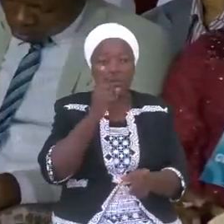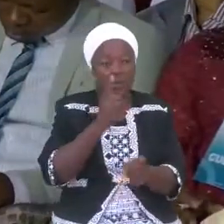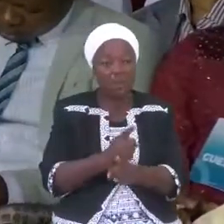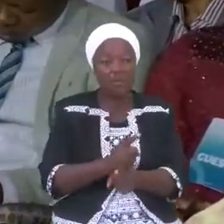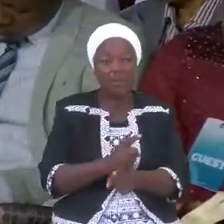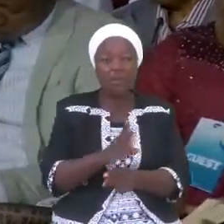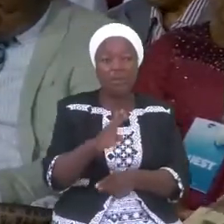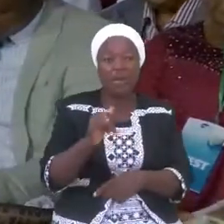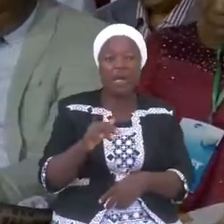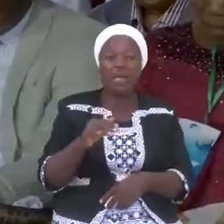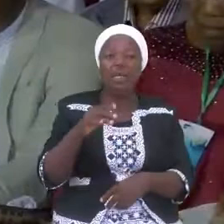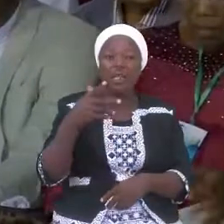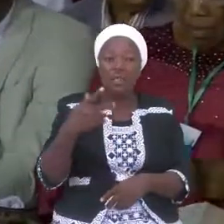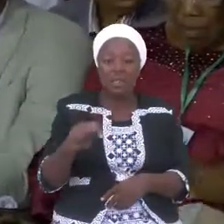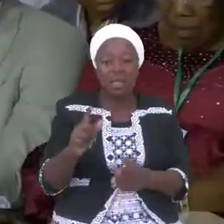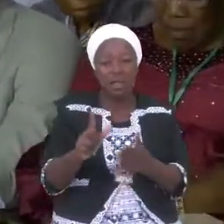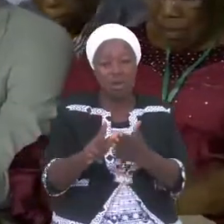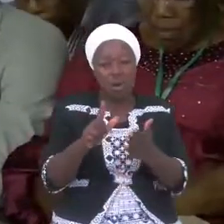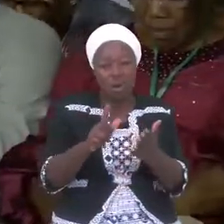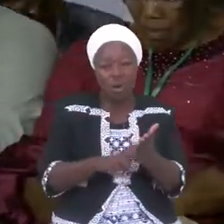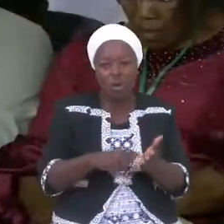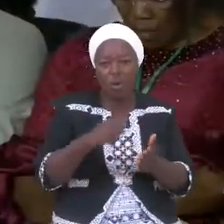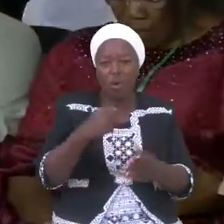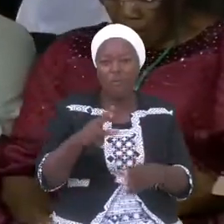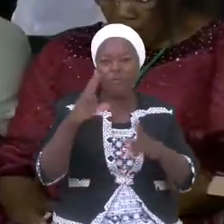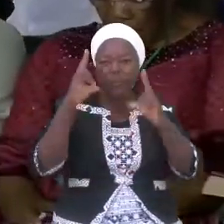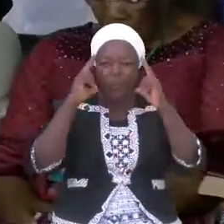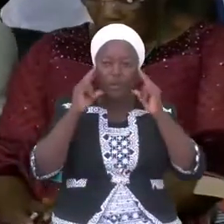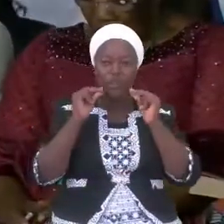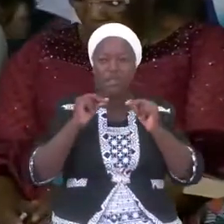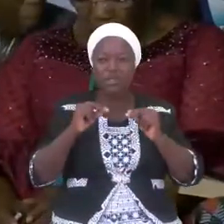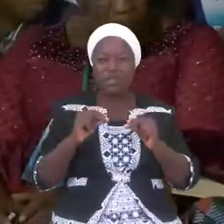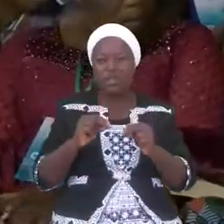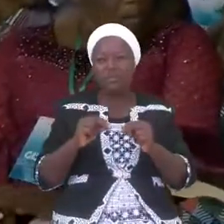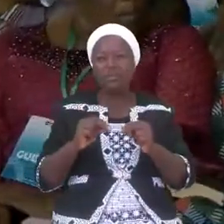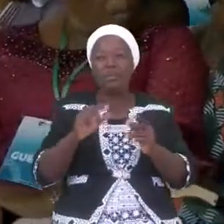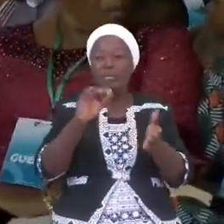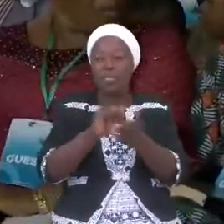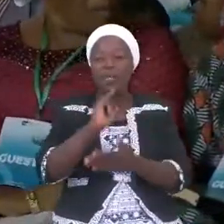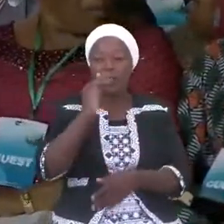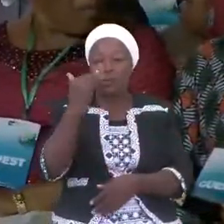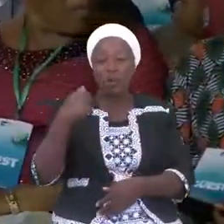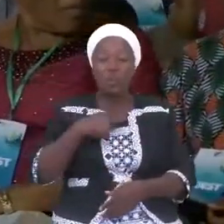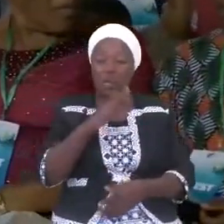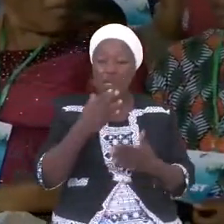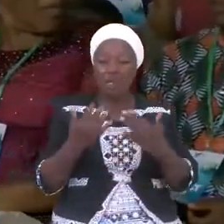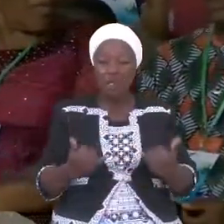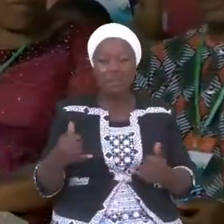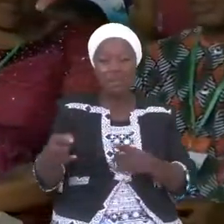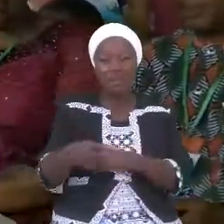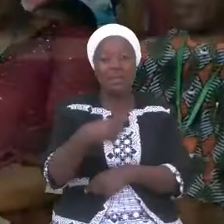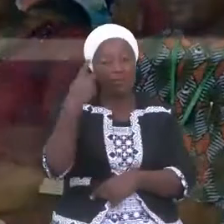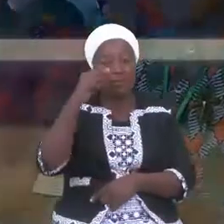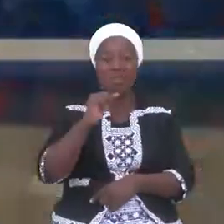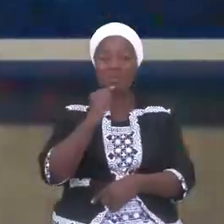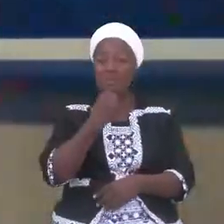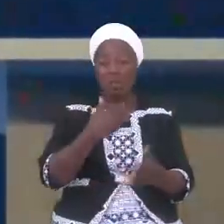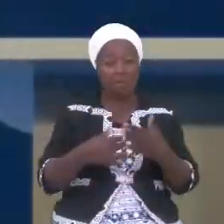justified by the law of Moses. That's why we're here today, for serious